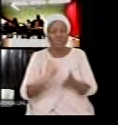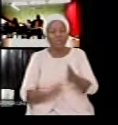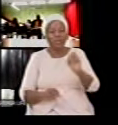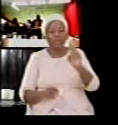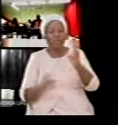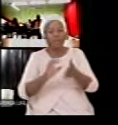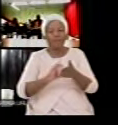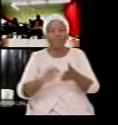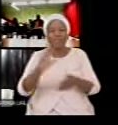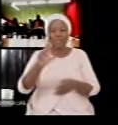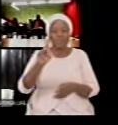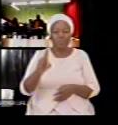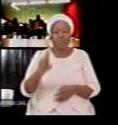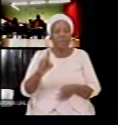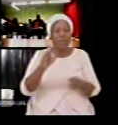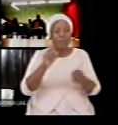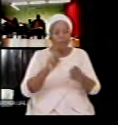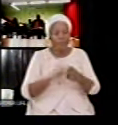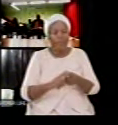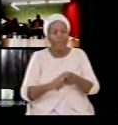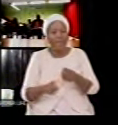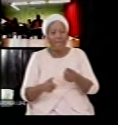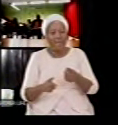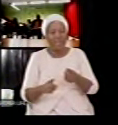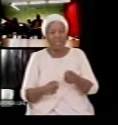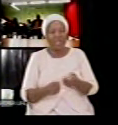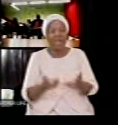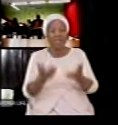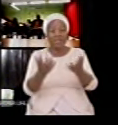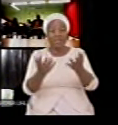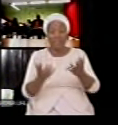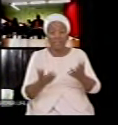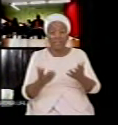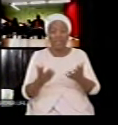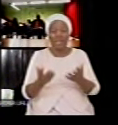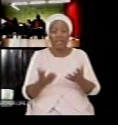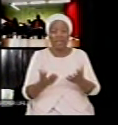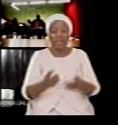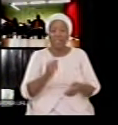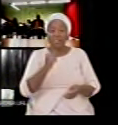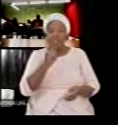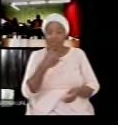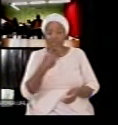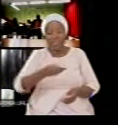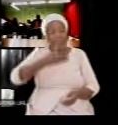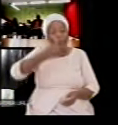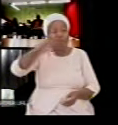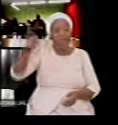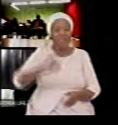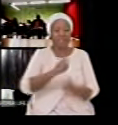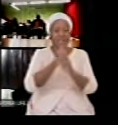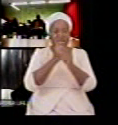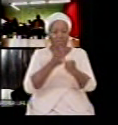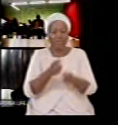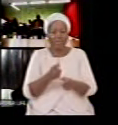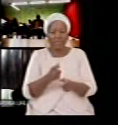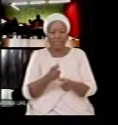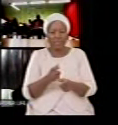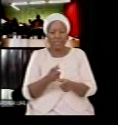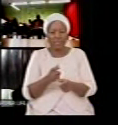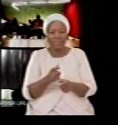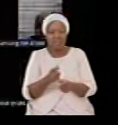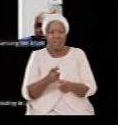31. But covet honestly the best gifts. There are people that